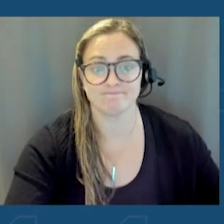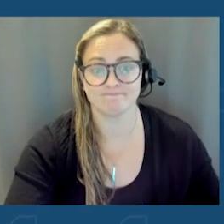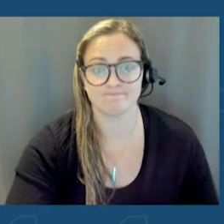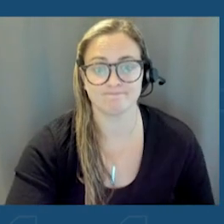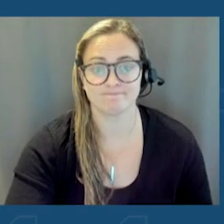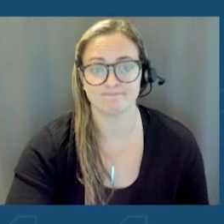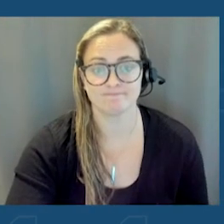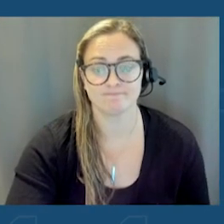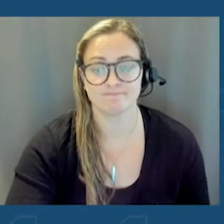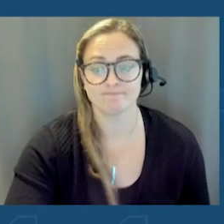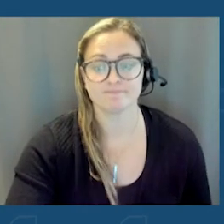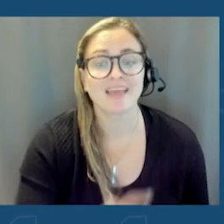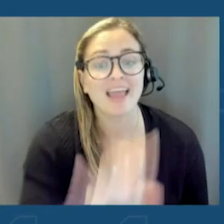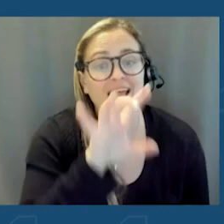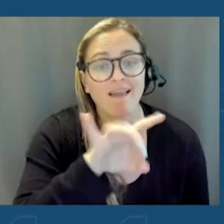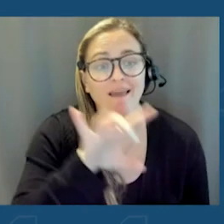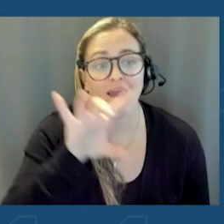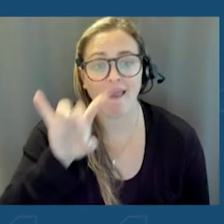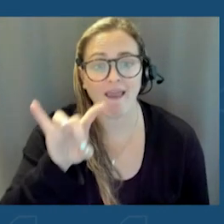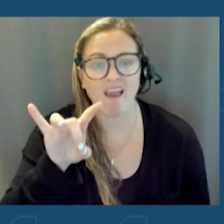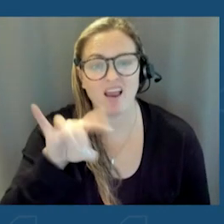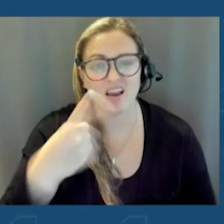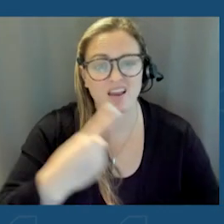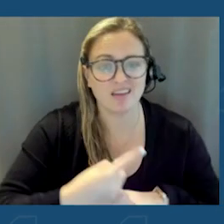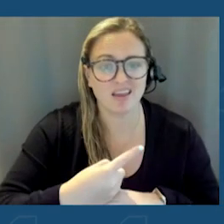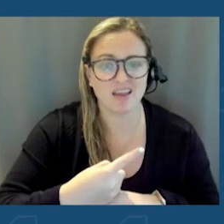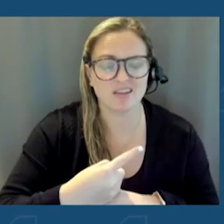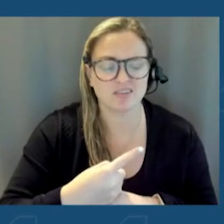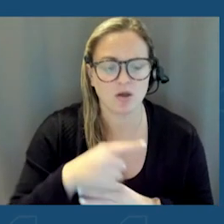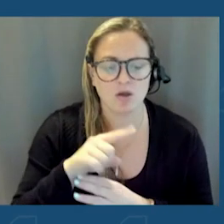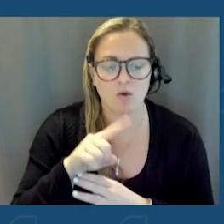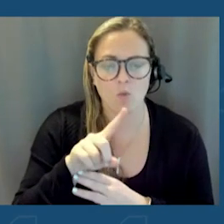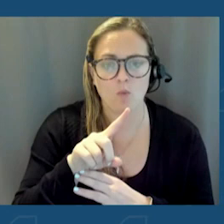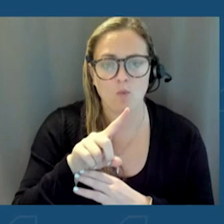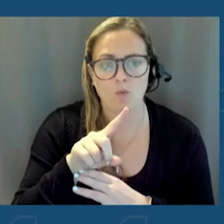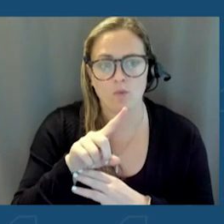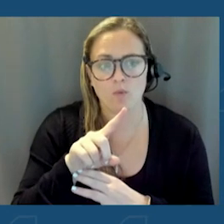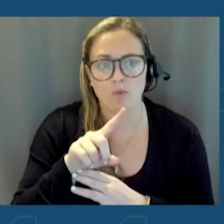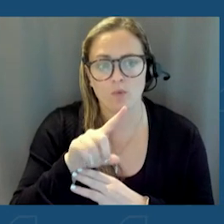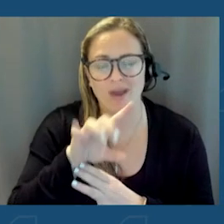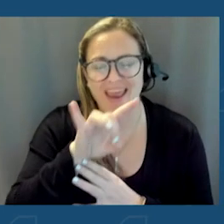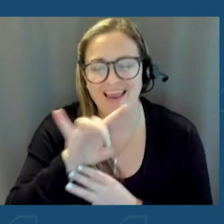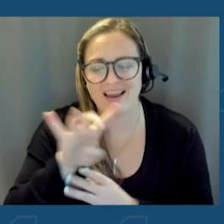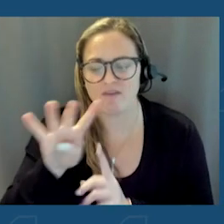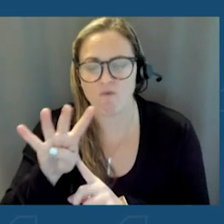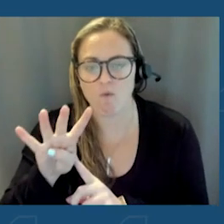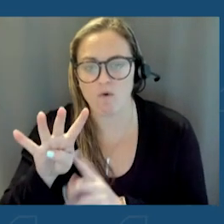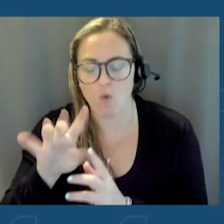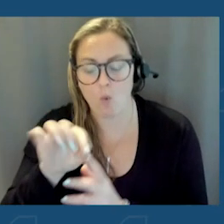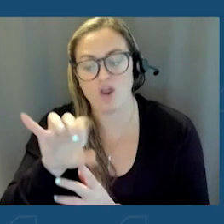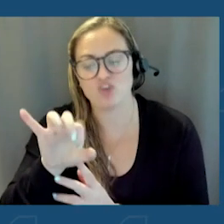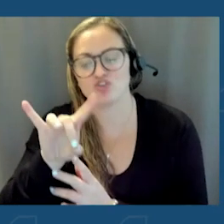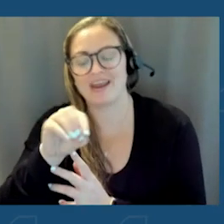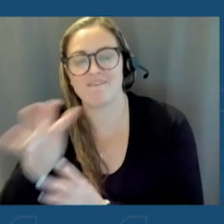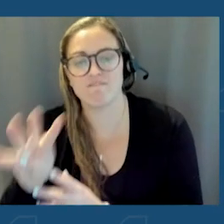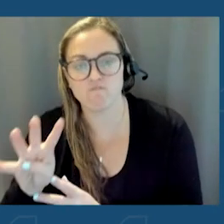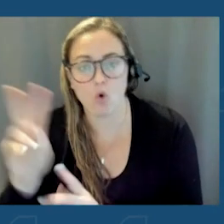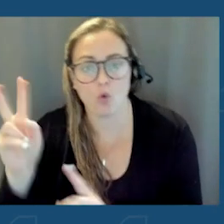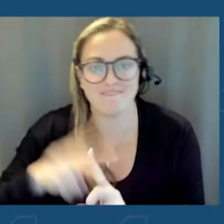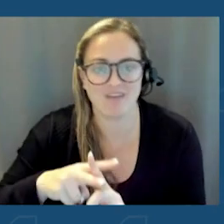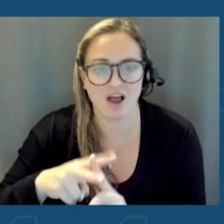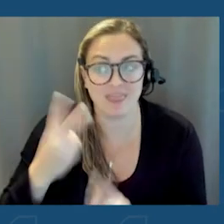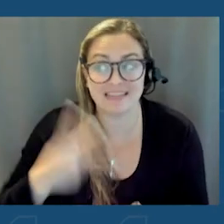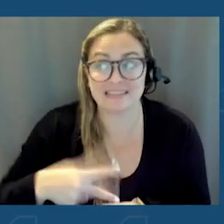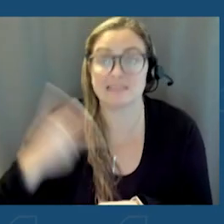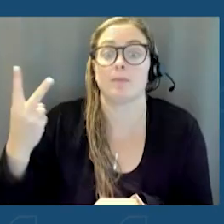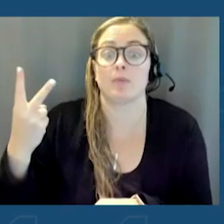In those 88 days, over 184 orders of protection have been filed, and that's almost double. That's